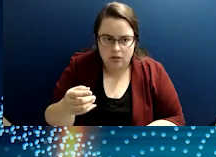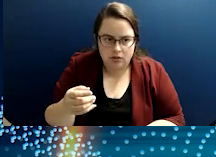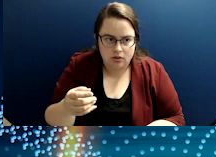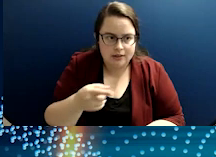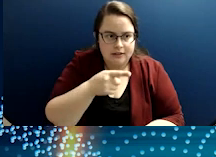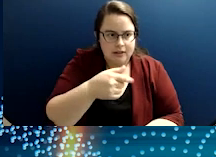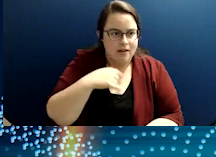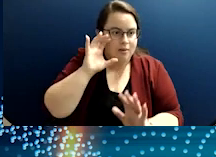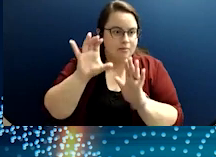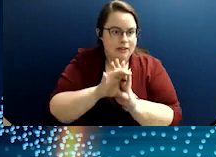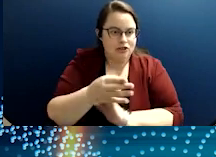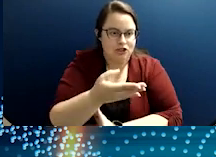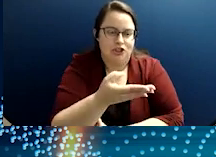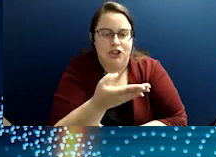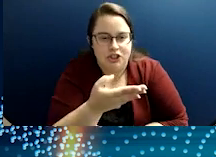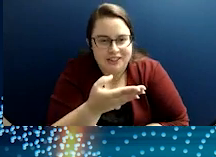picture here.